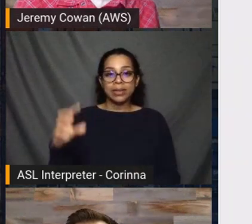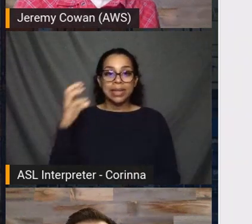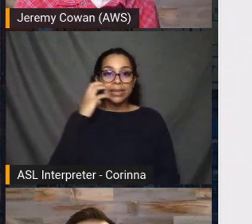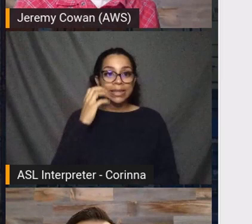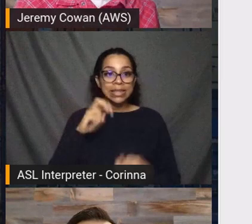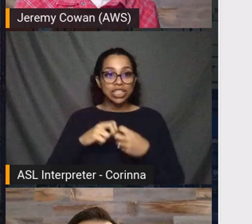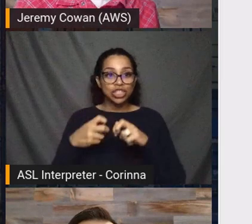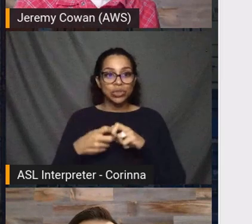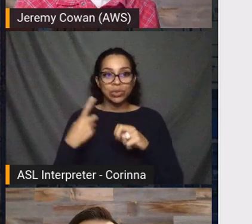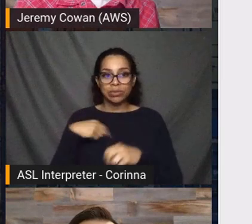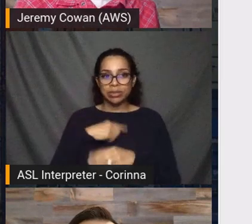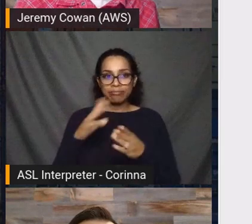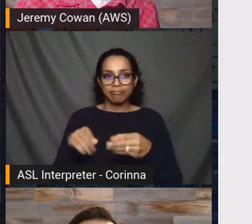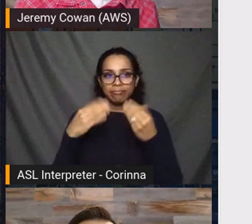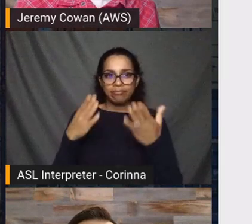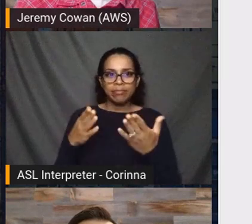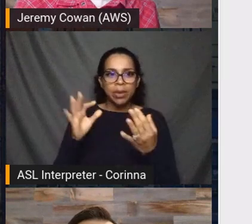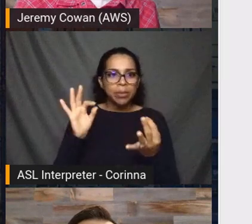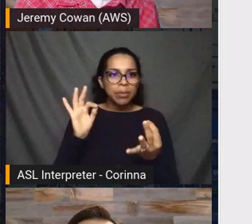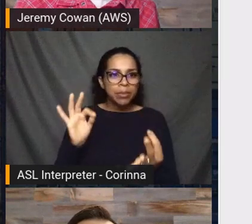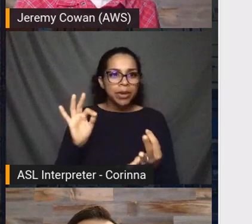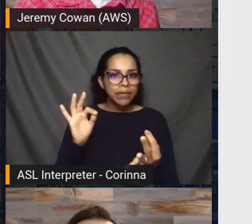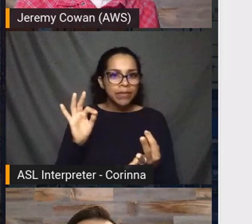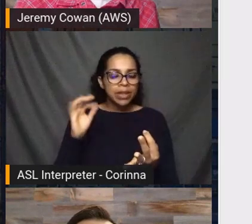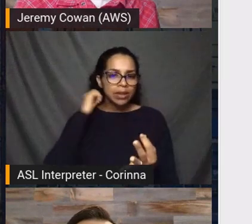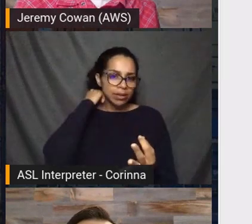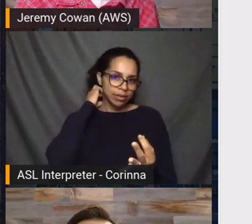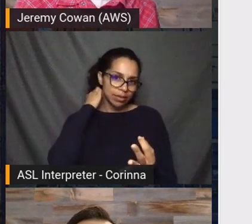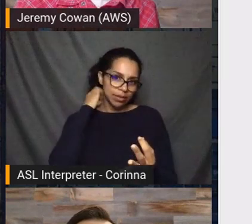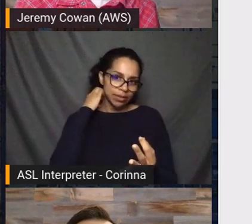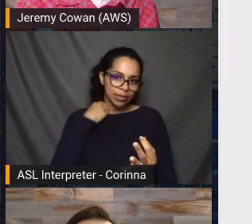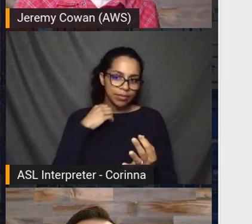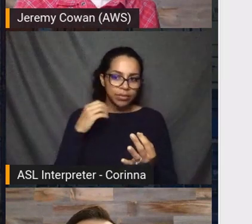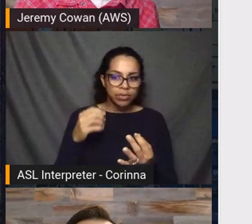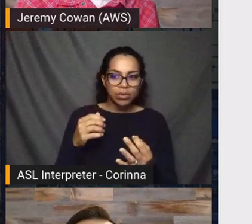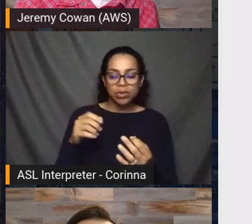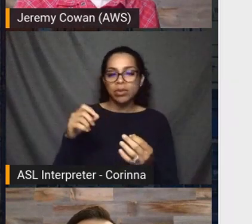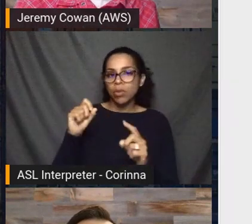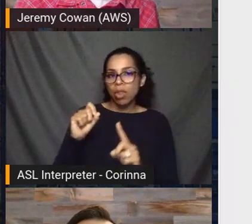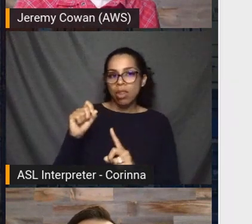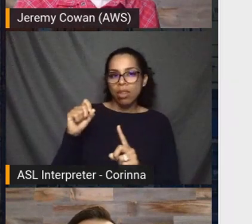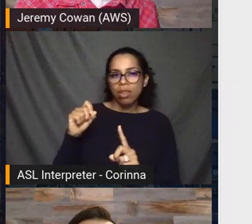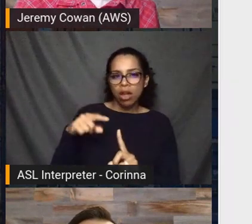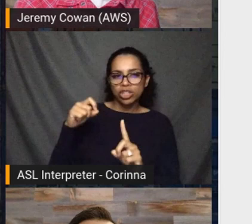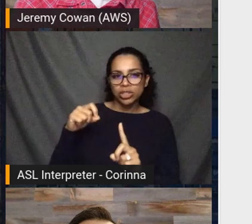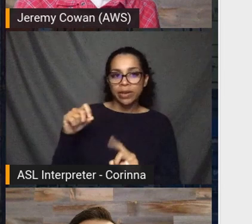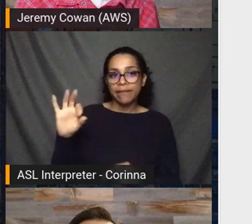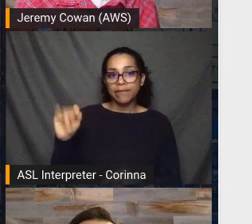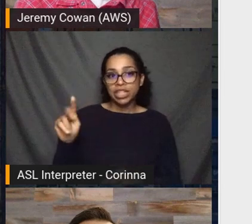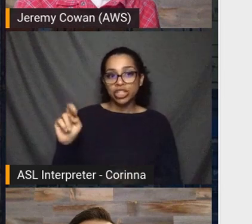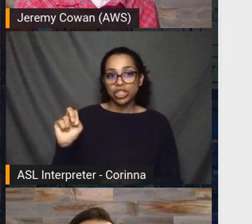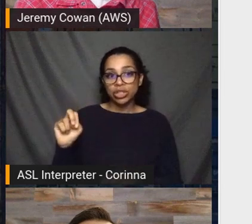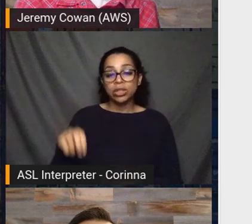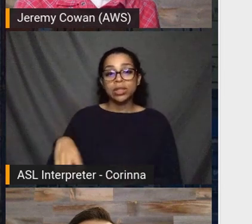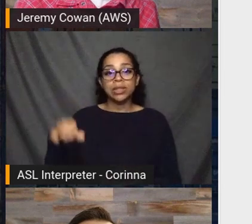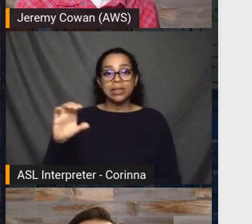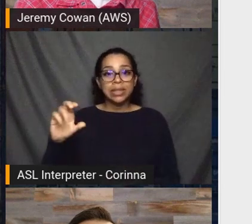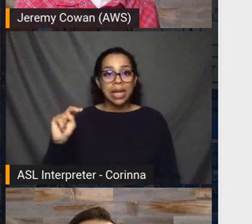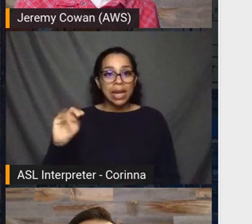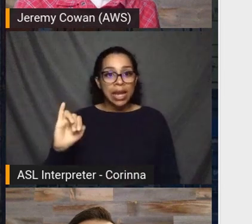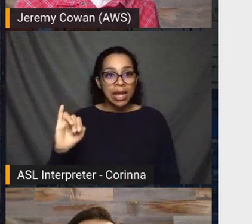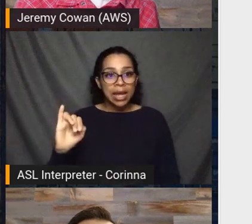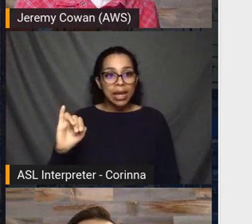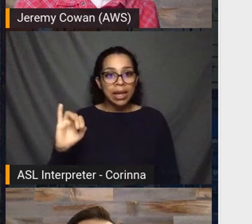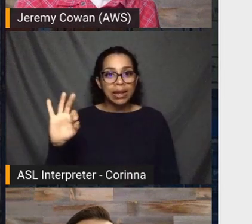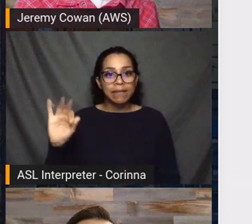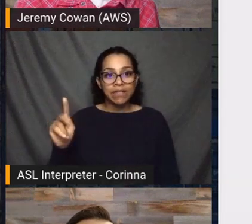as a prefix delegation. We launched a feature, like EC2 launched a prefix delegation feature, and the CNI makes use